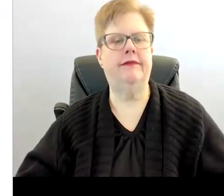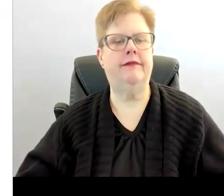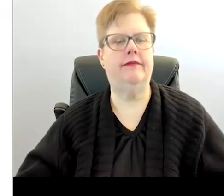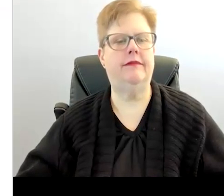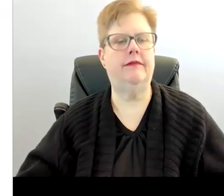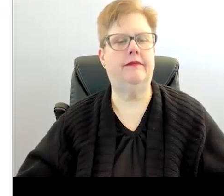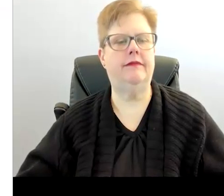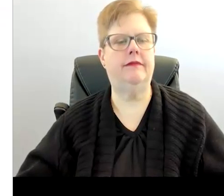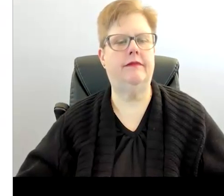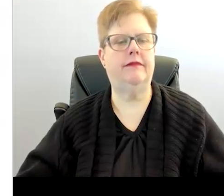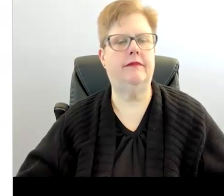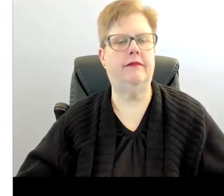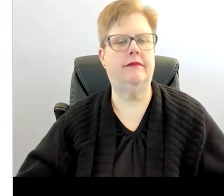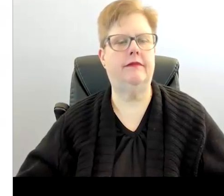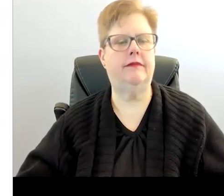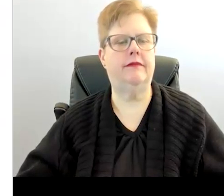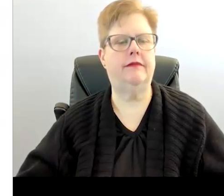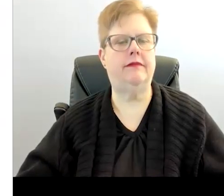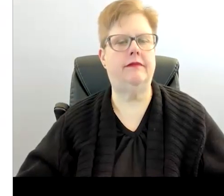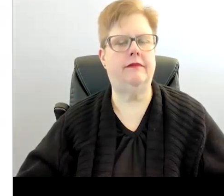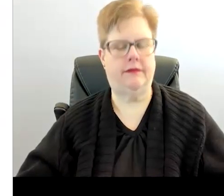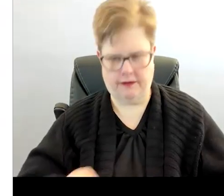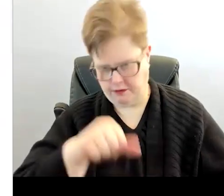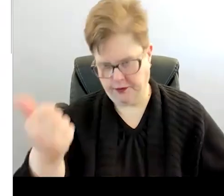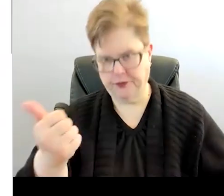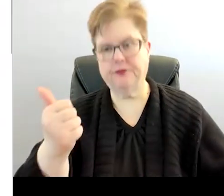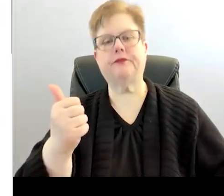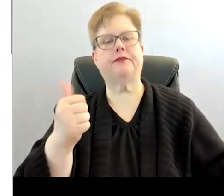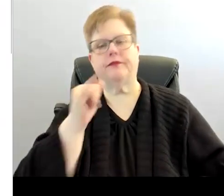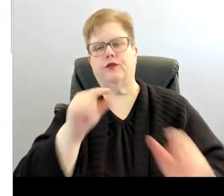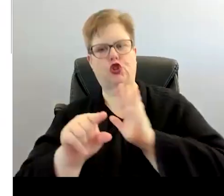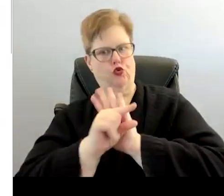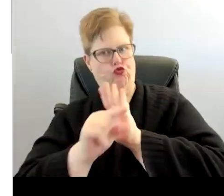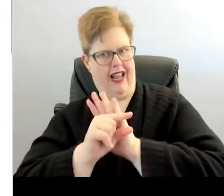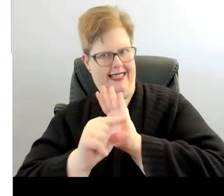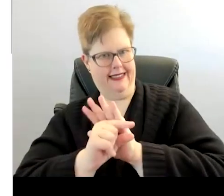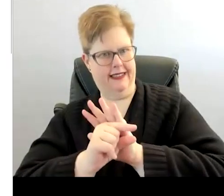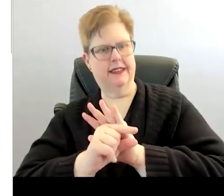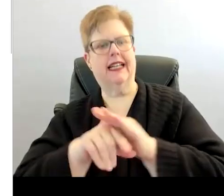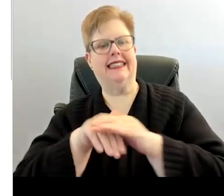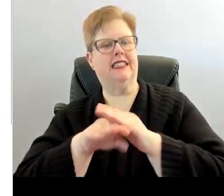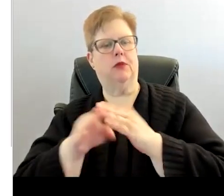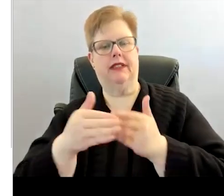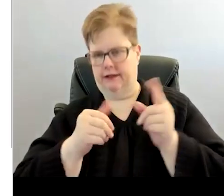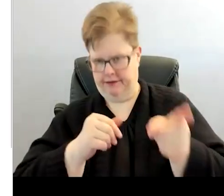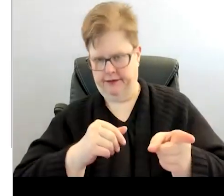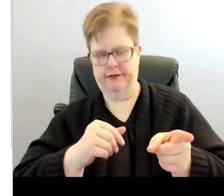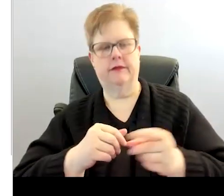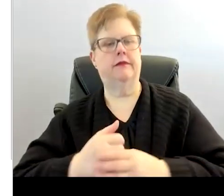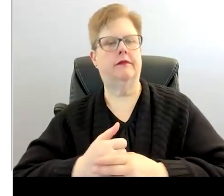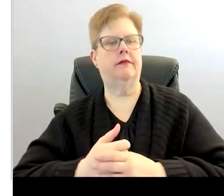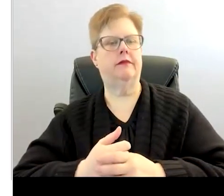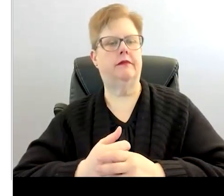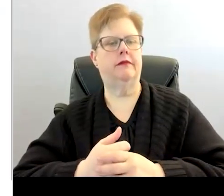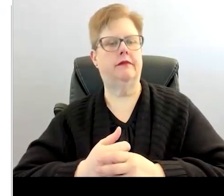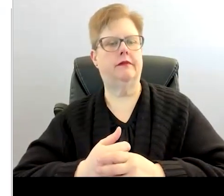other area that I wanted to make sure I showed you is grades. So this is accessible right here. And this is